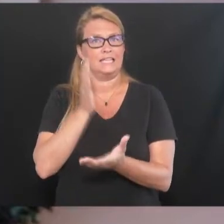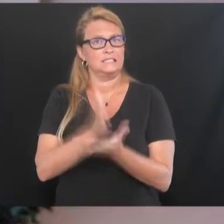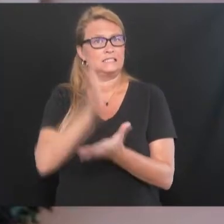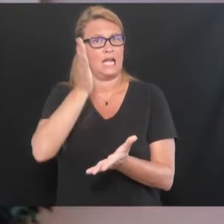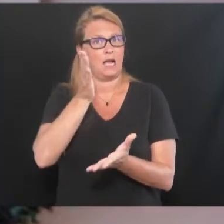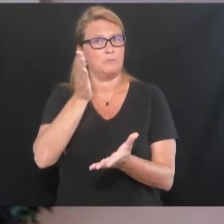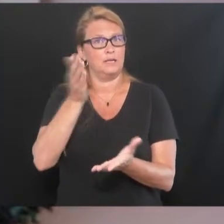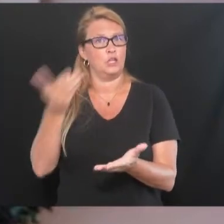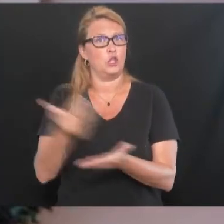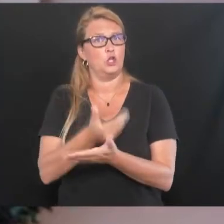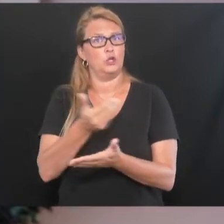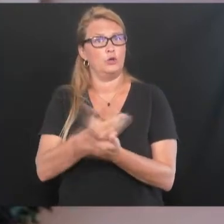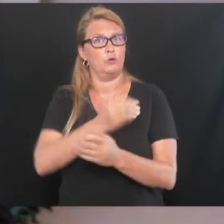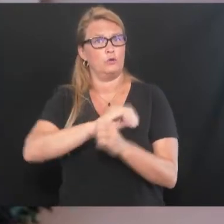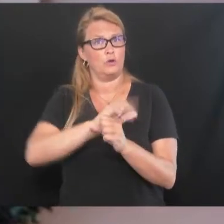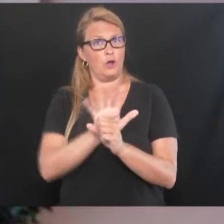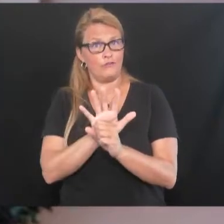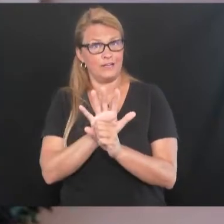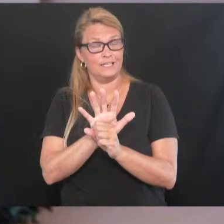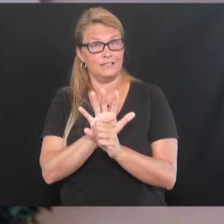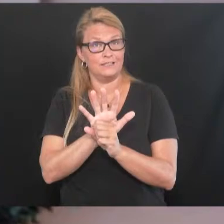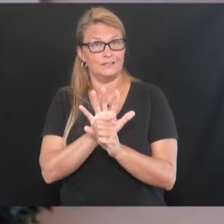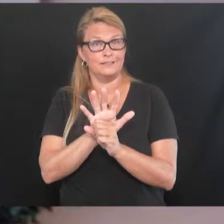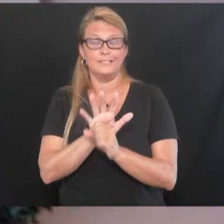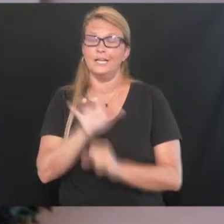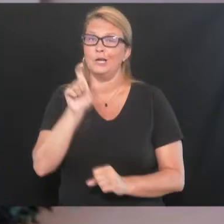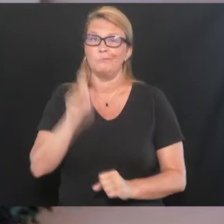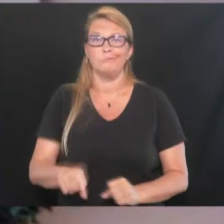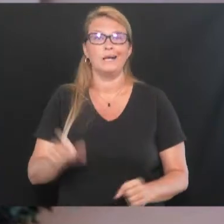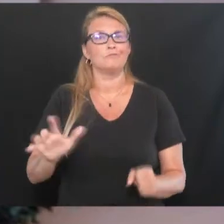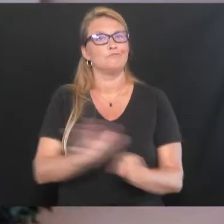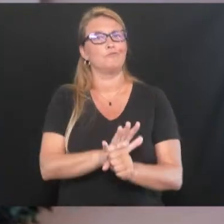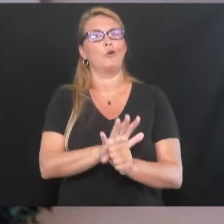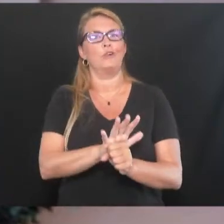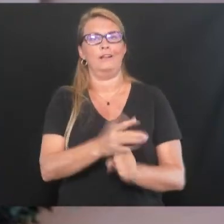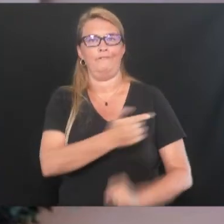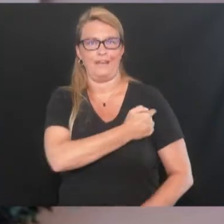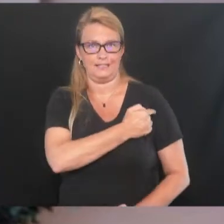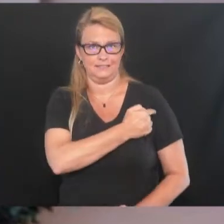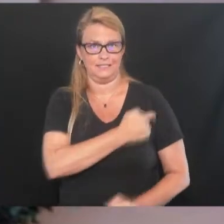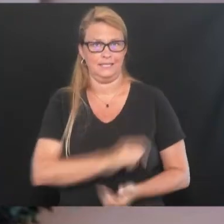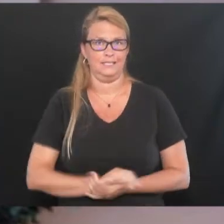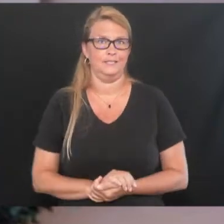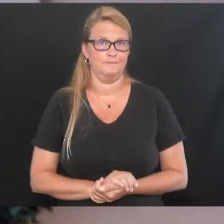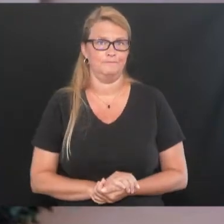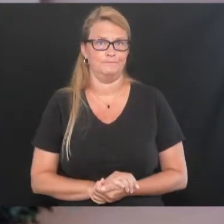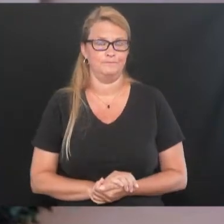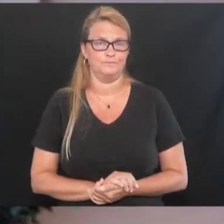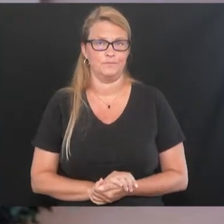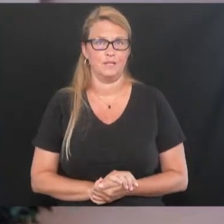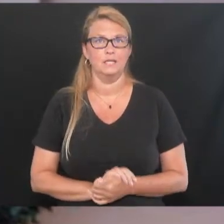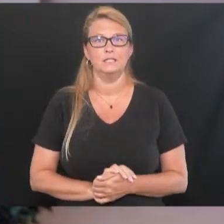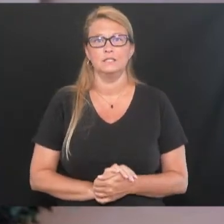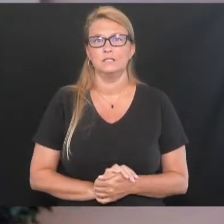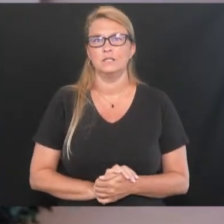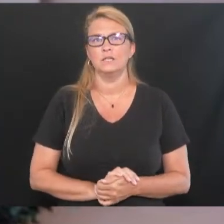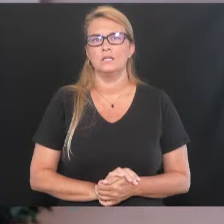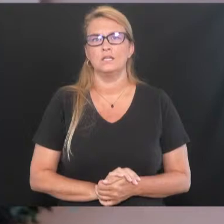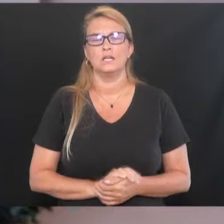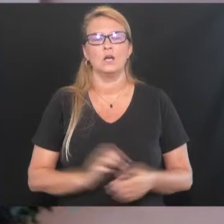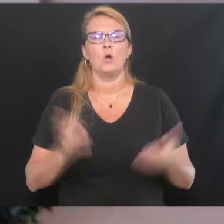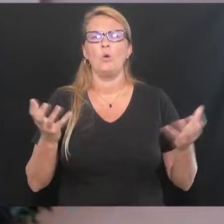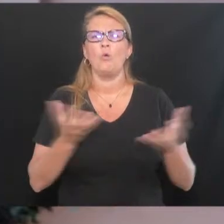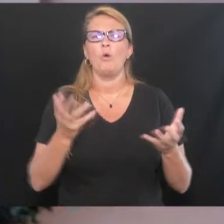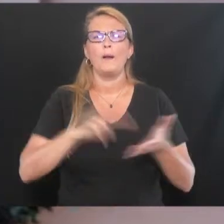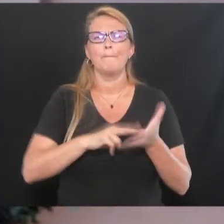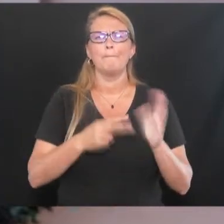formation is by getting fully vaccinated. And for those people out there that have asked, well, what's a variant? A variant